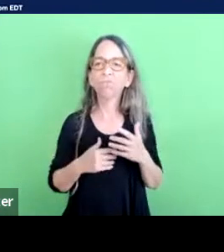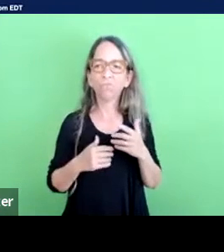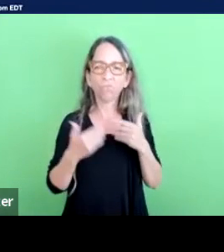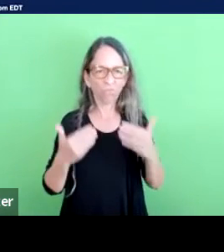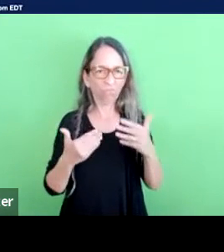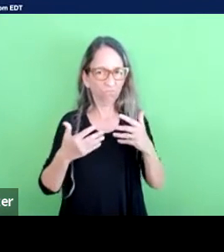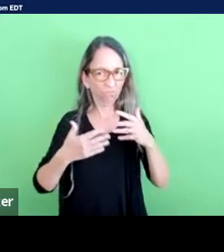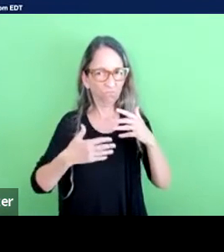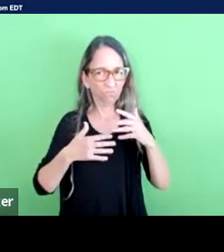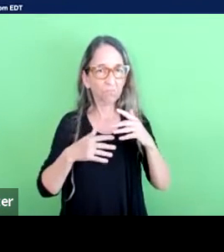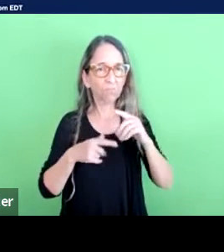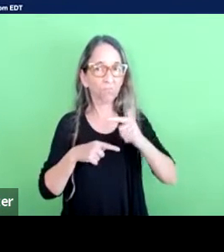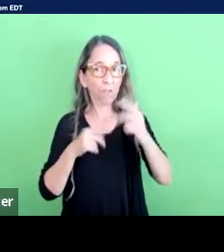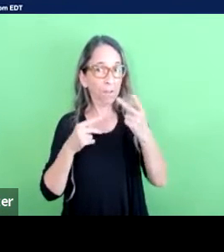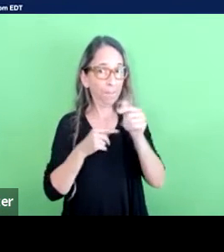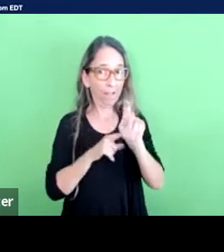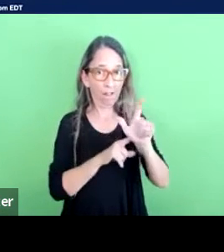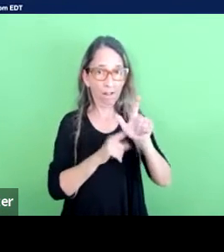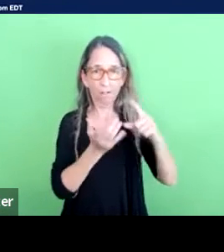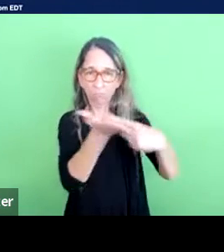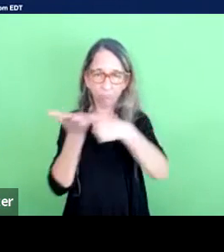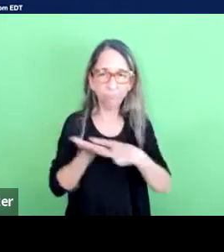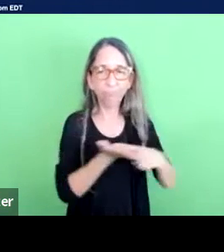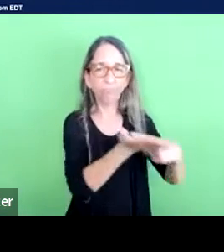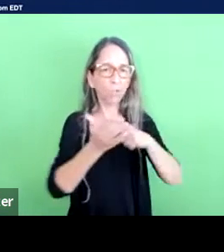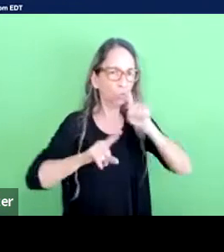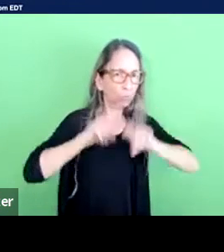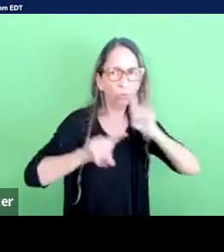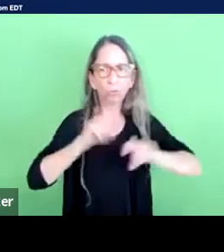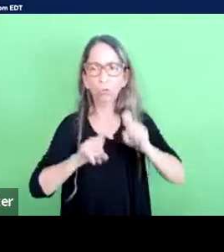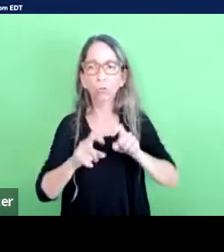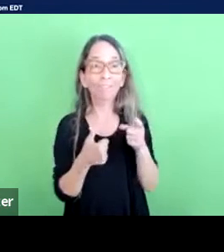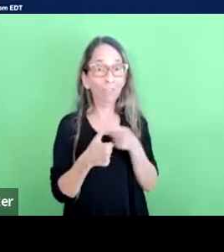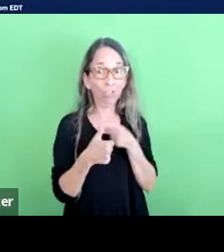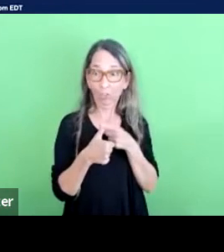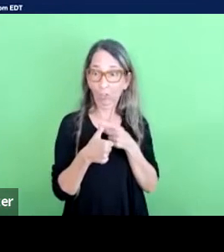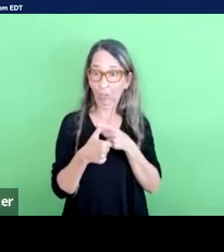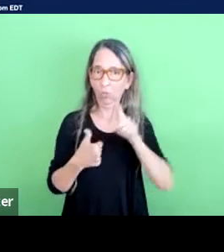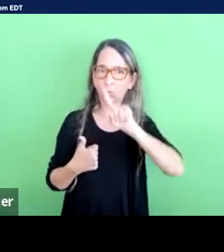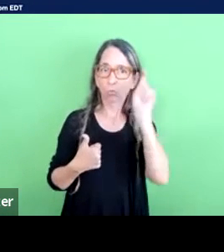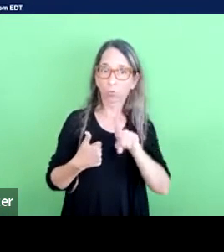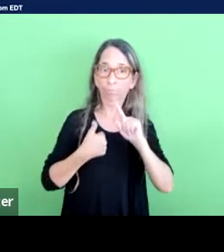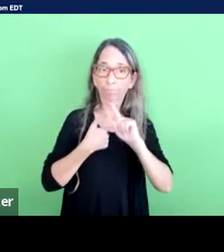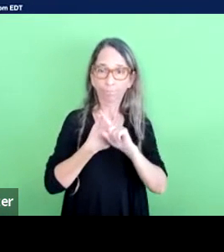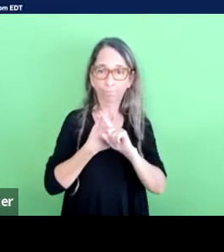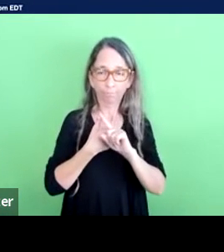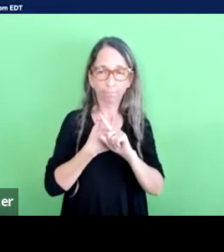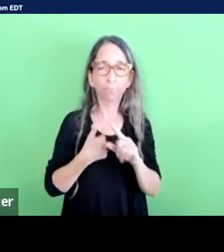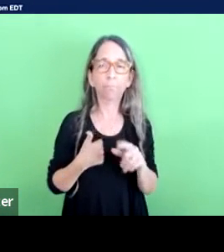question. And then the very first question that I have for the panel, and this is the question for the entire